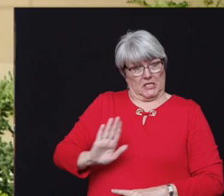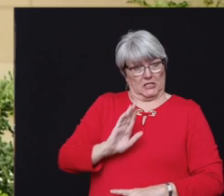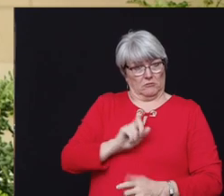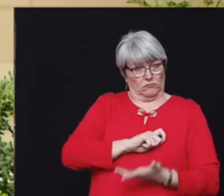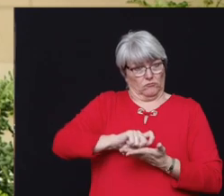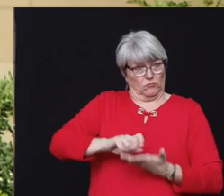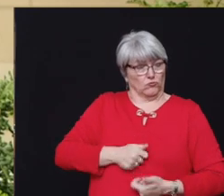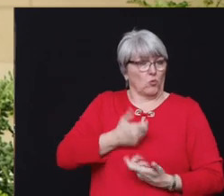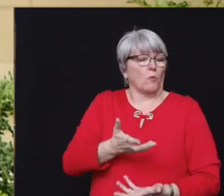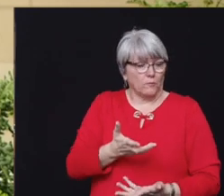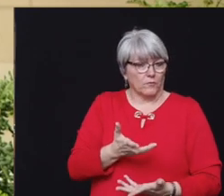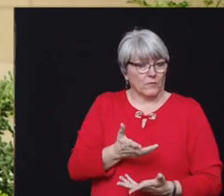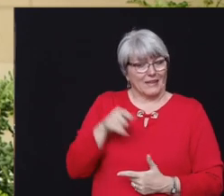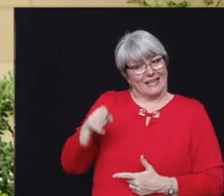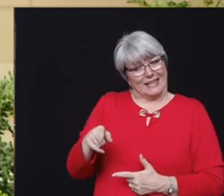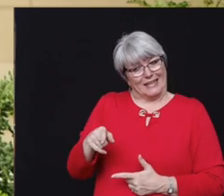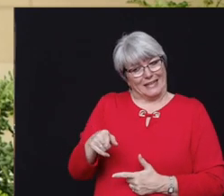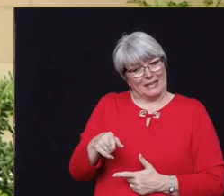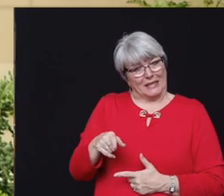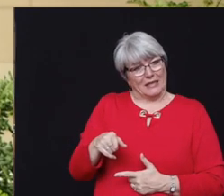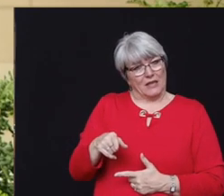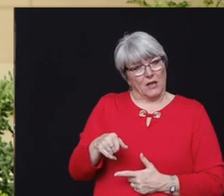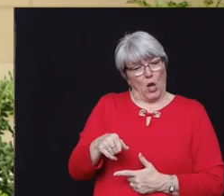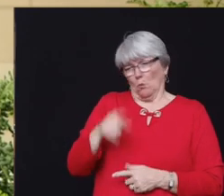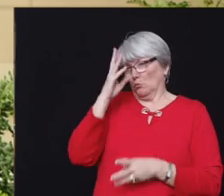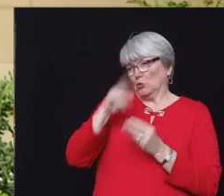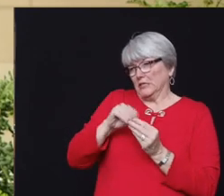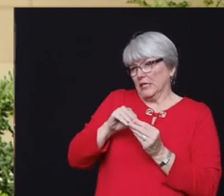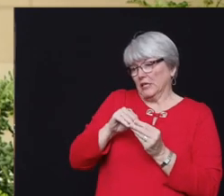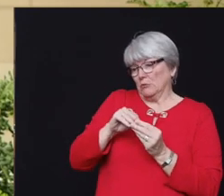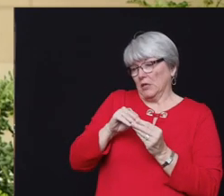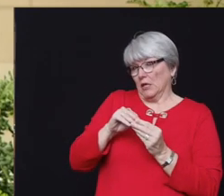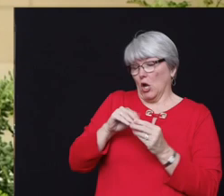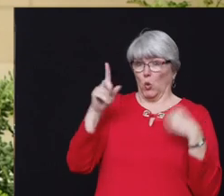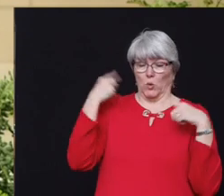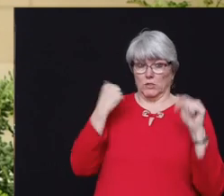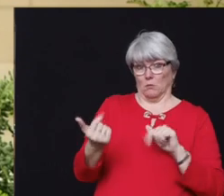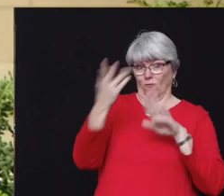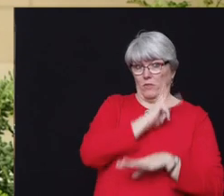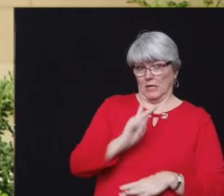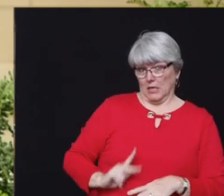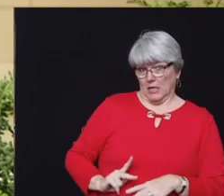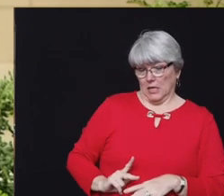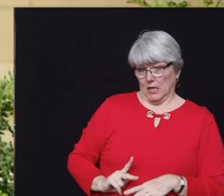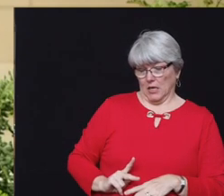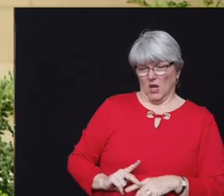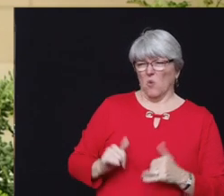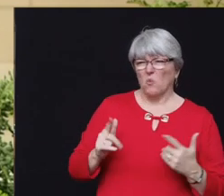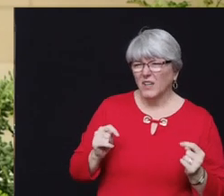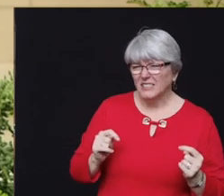when he pretended to be insane before King Abimelech. I'm sorry, what was